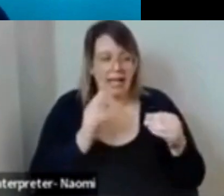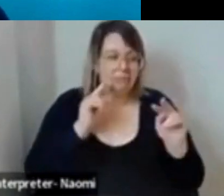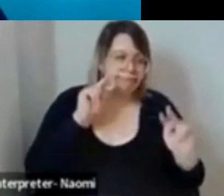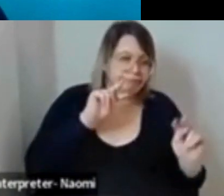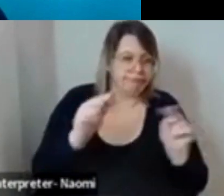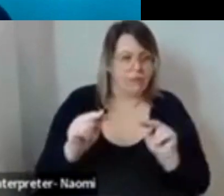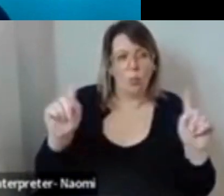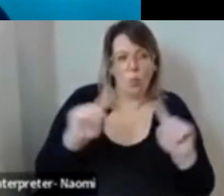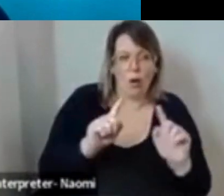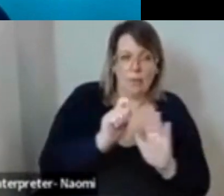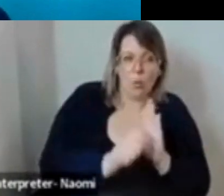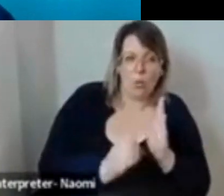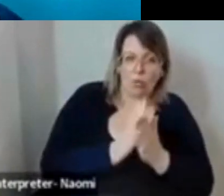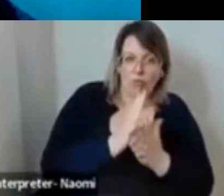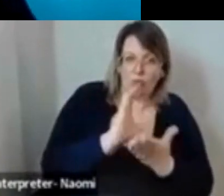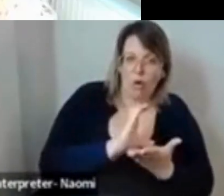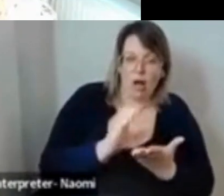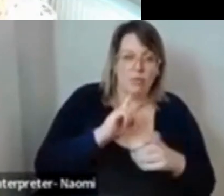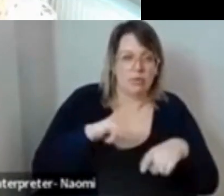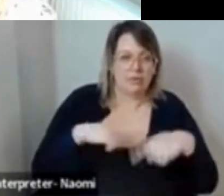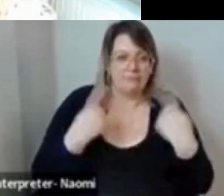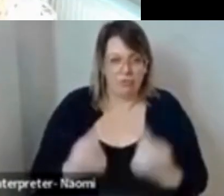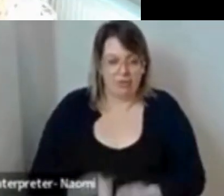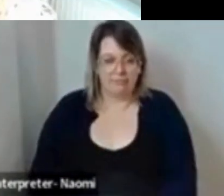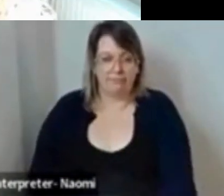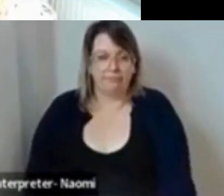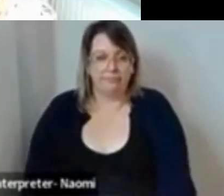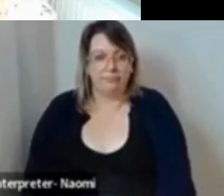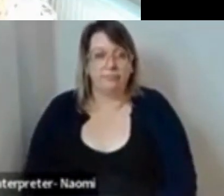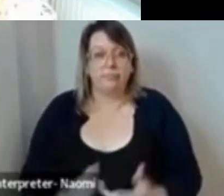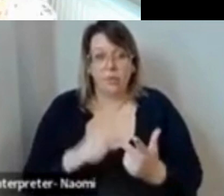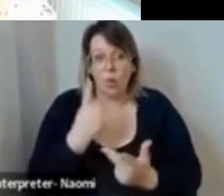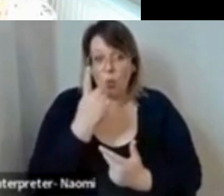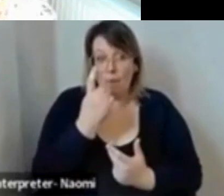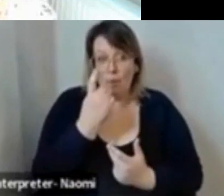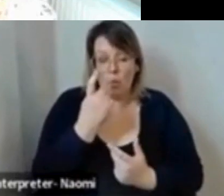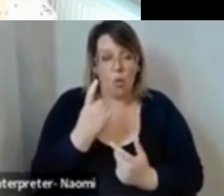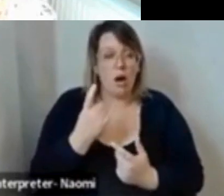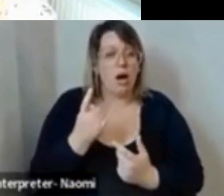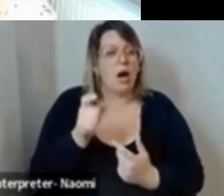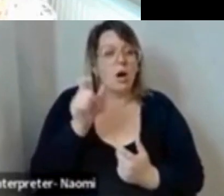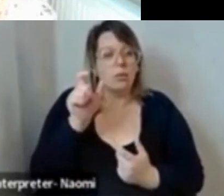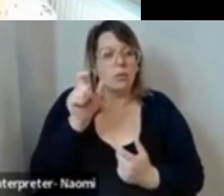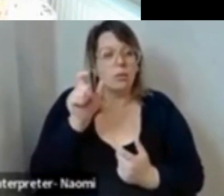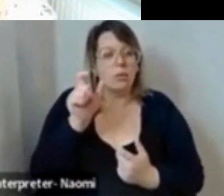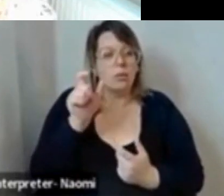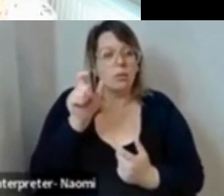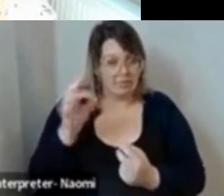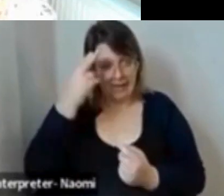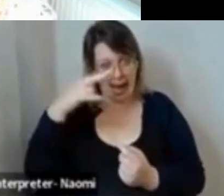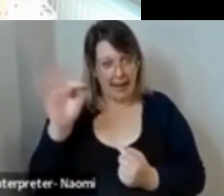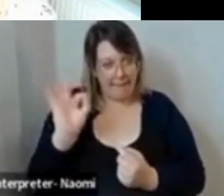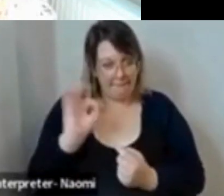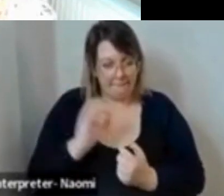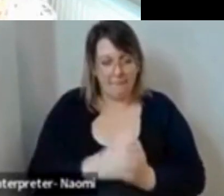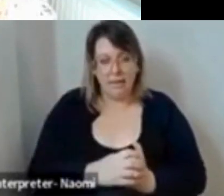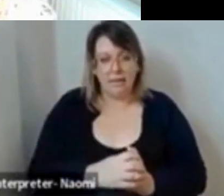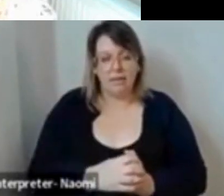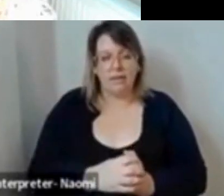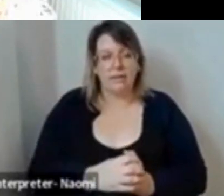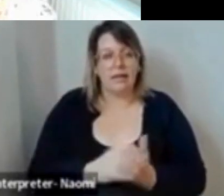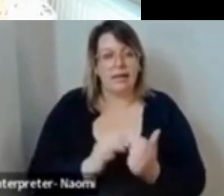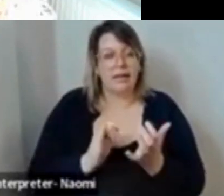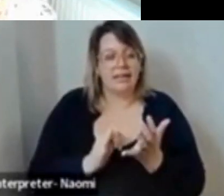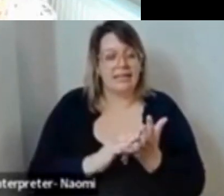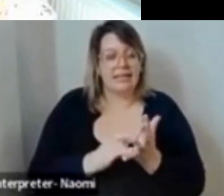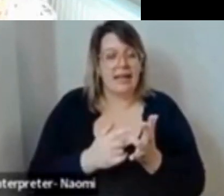those two kinds of item. Thank you. And finally, another anonymous question which says, Stefano mentioned